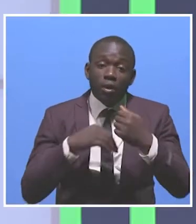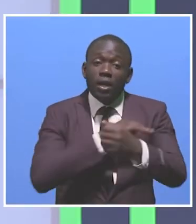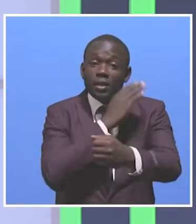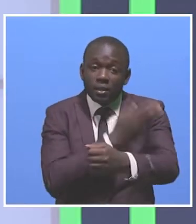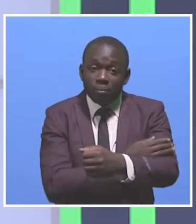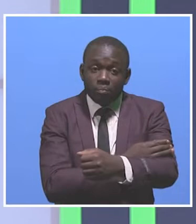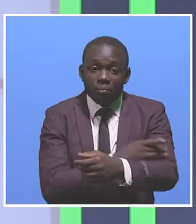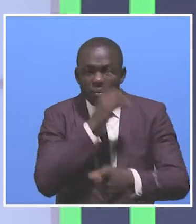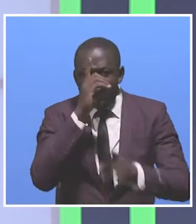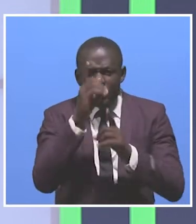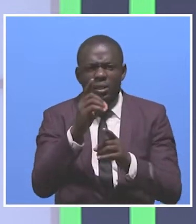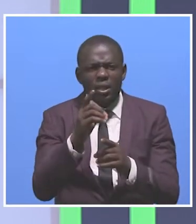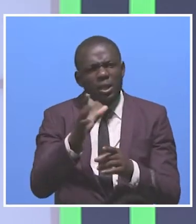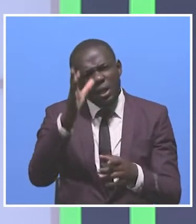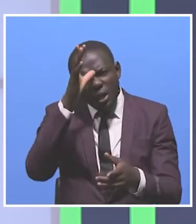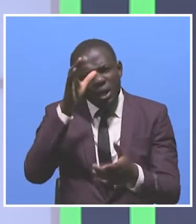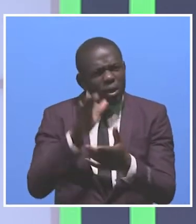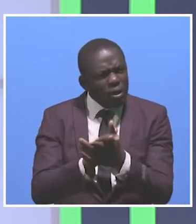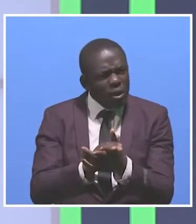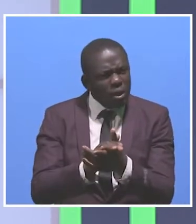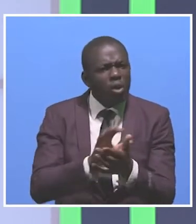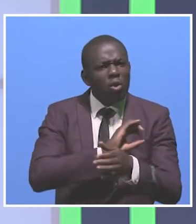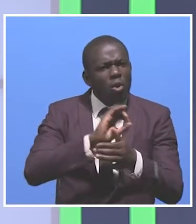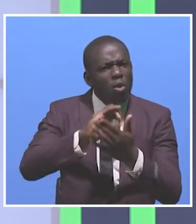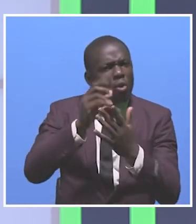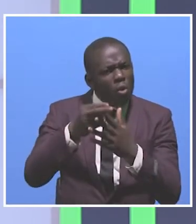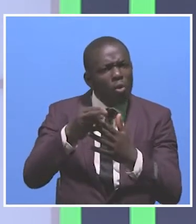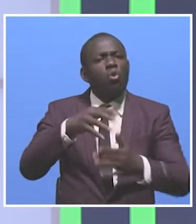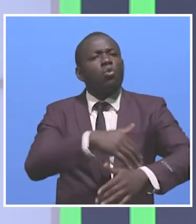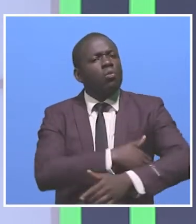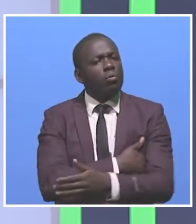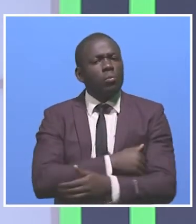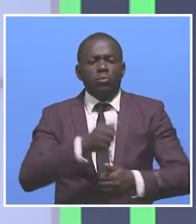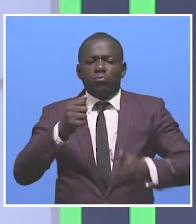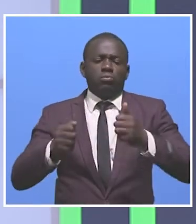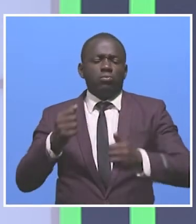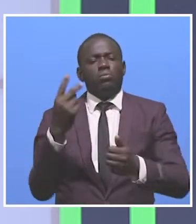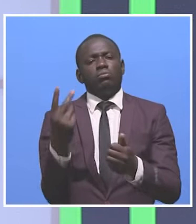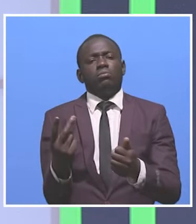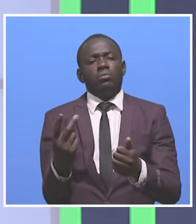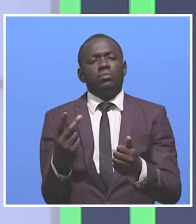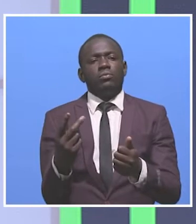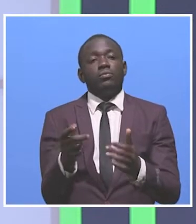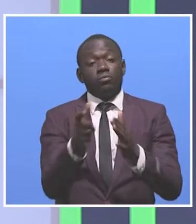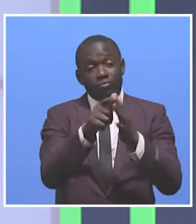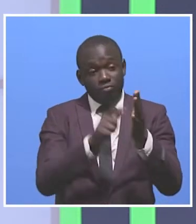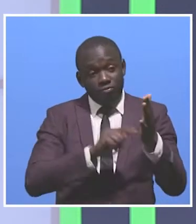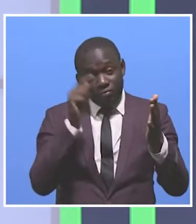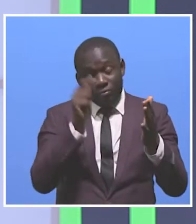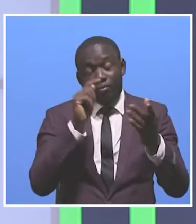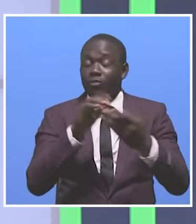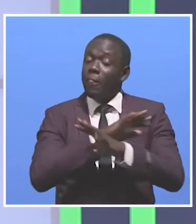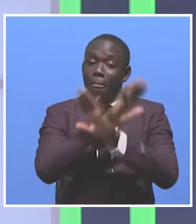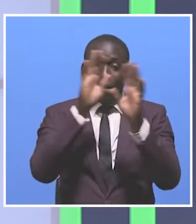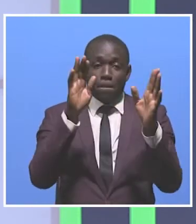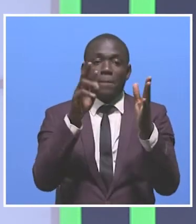Is it the woman or the partner or the husband? Okay. So the law is very clear. The right